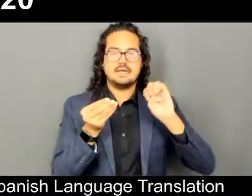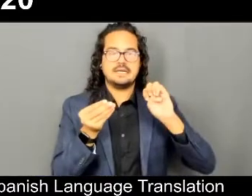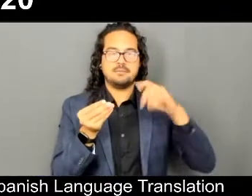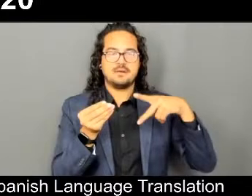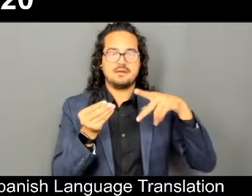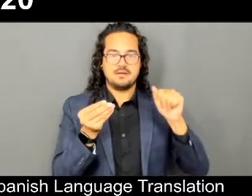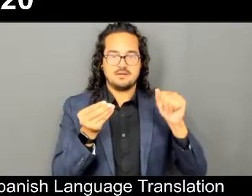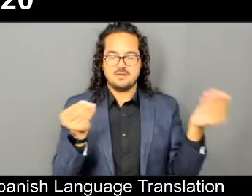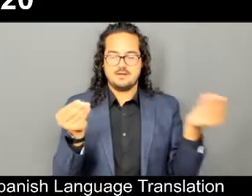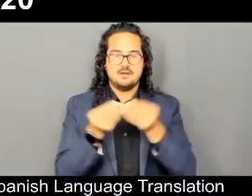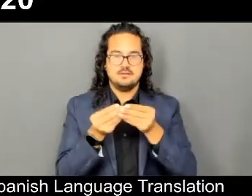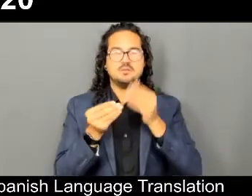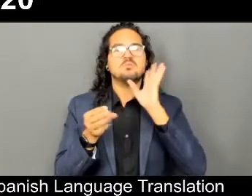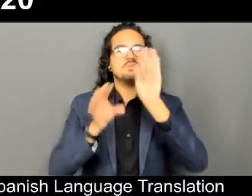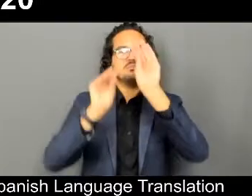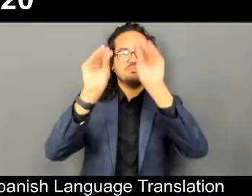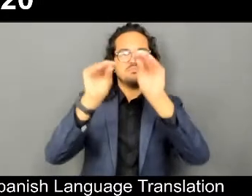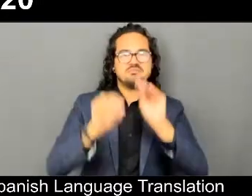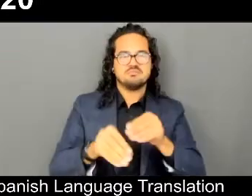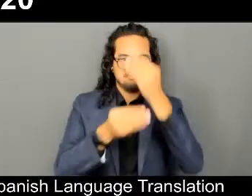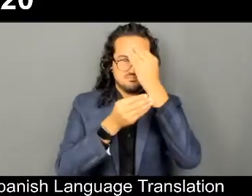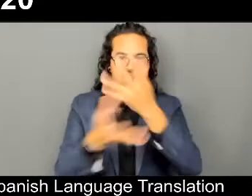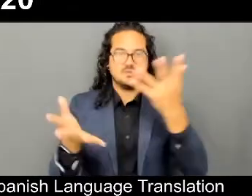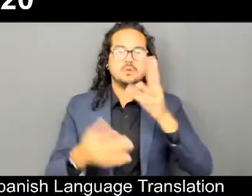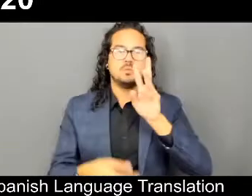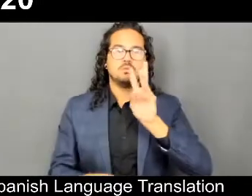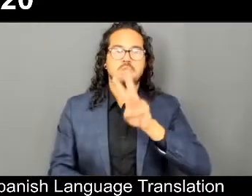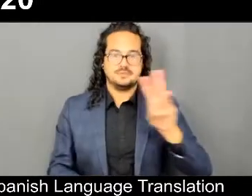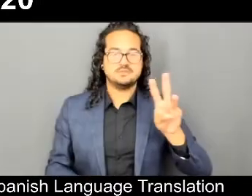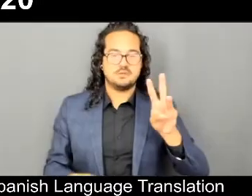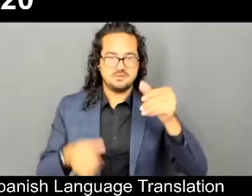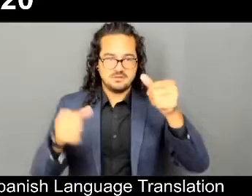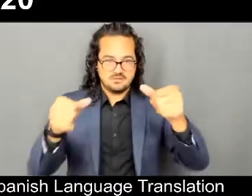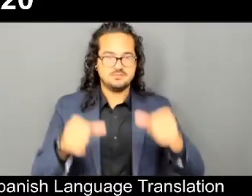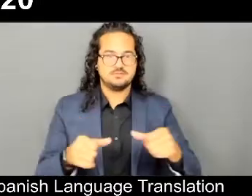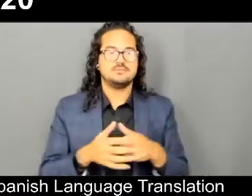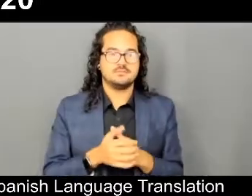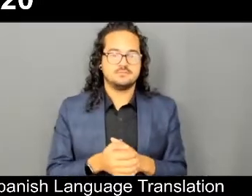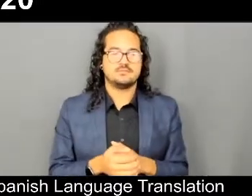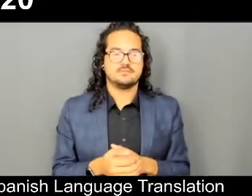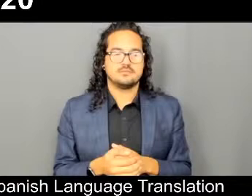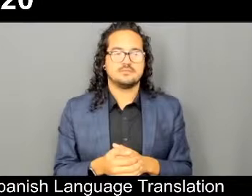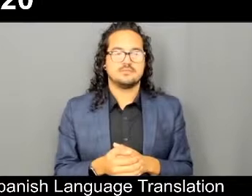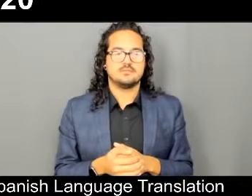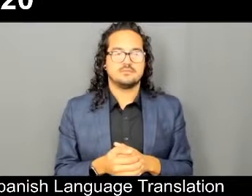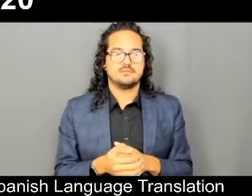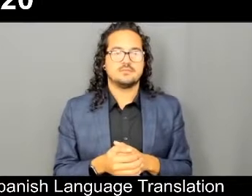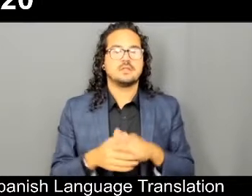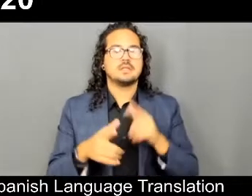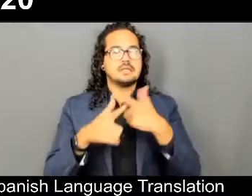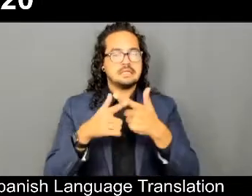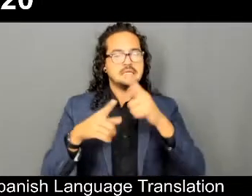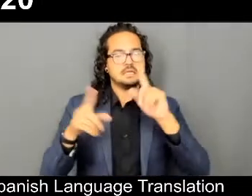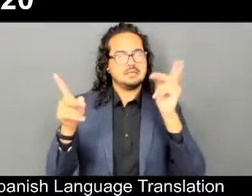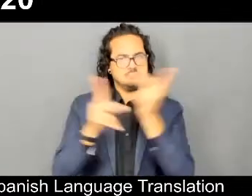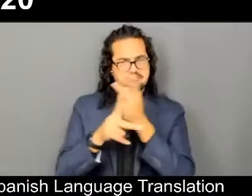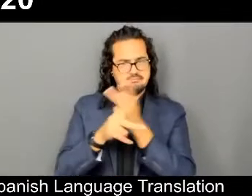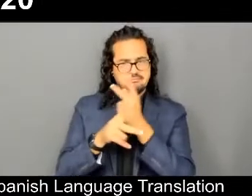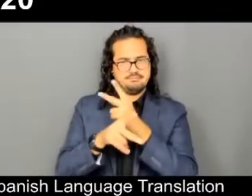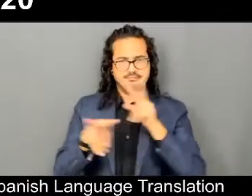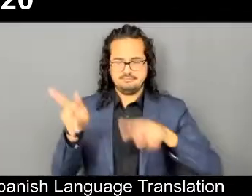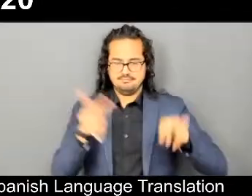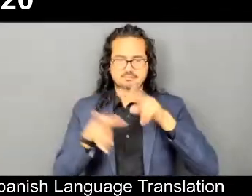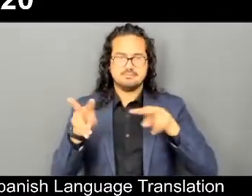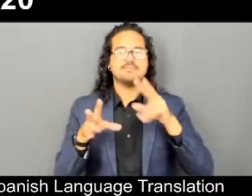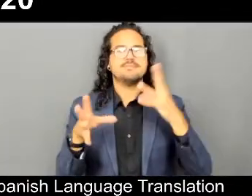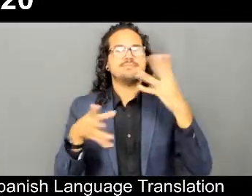out there. And that correction factor is applied. So it's going to be much more accurate, and it's going to be shown with the